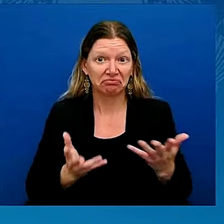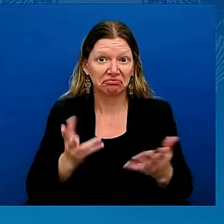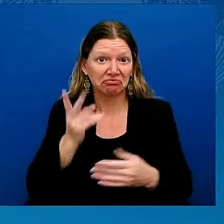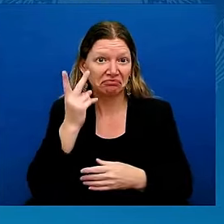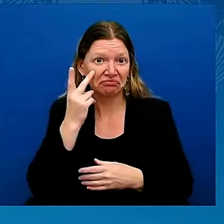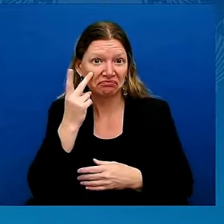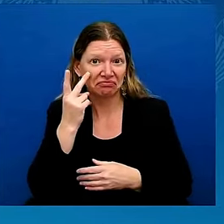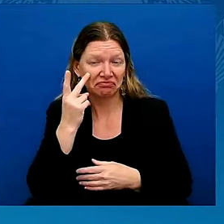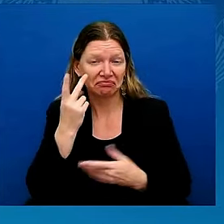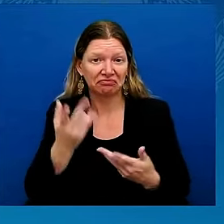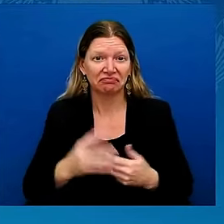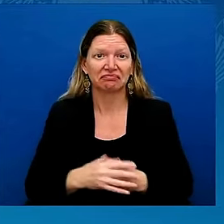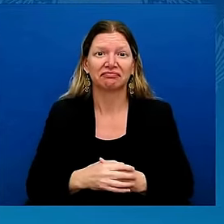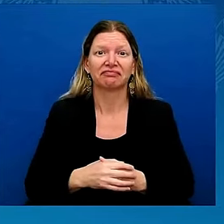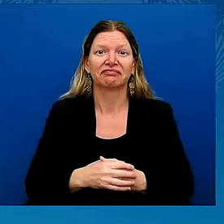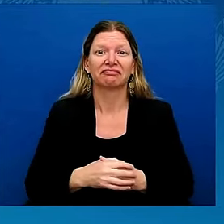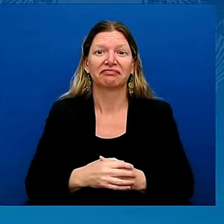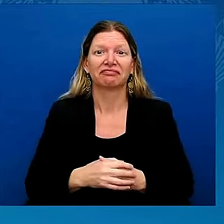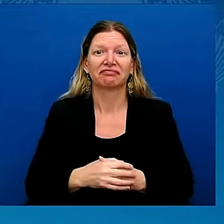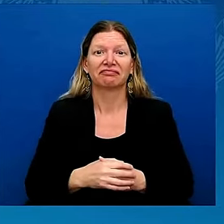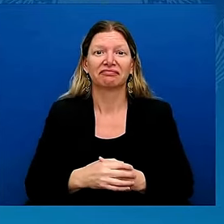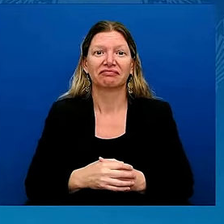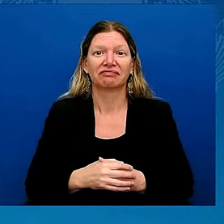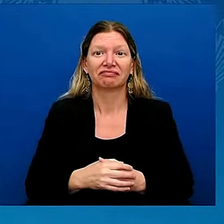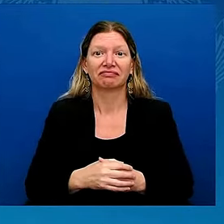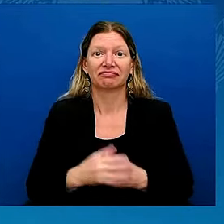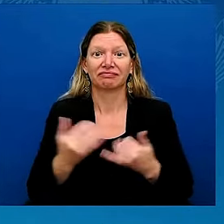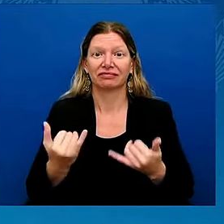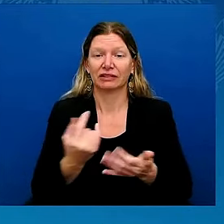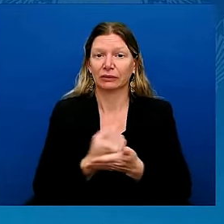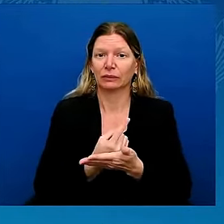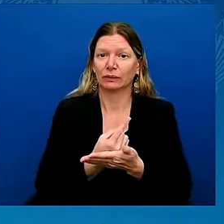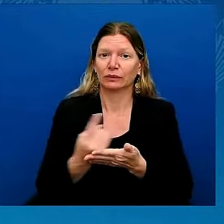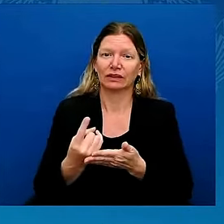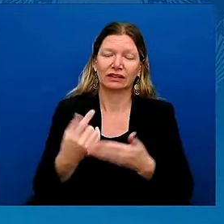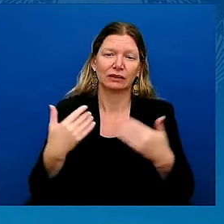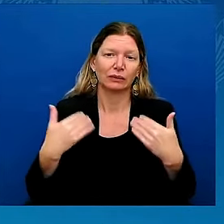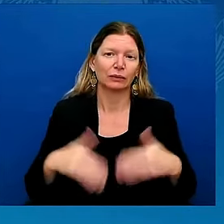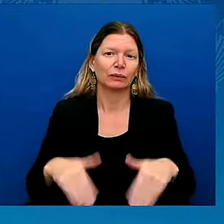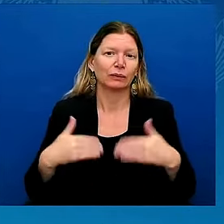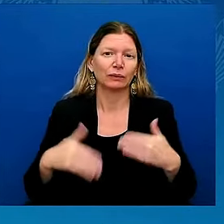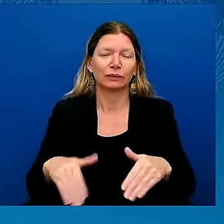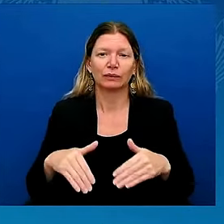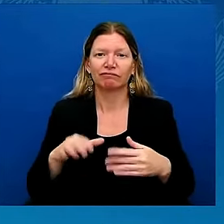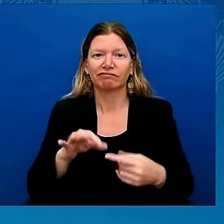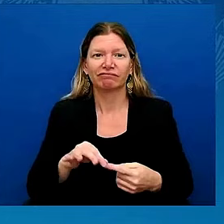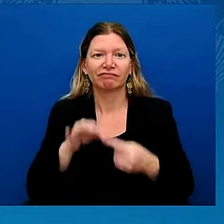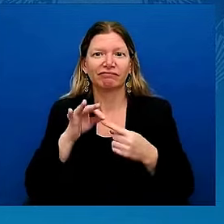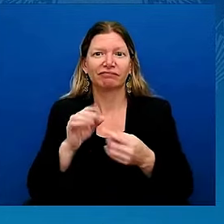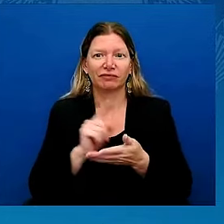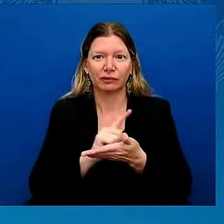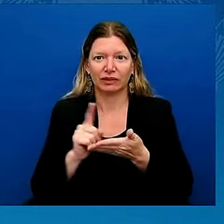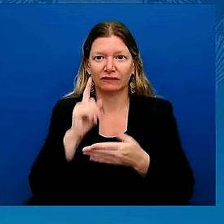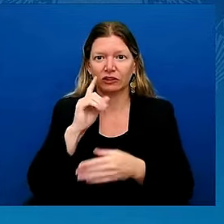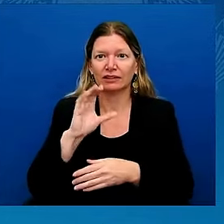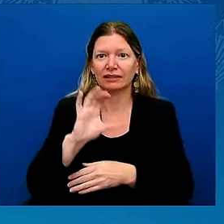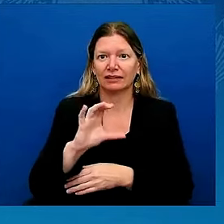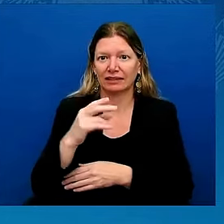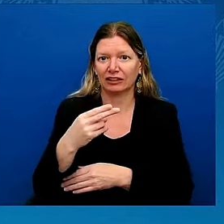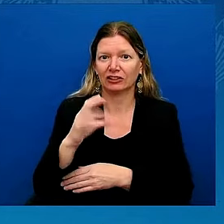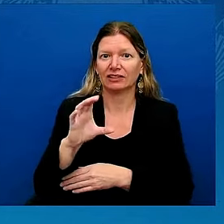This week is a momentous week for CHCI as we celebrate Hispanic Heritage